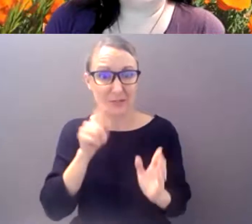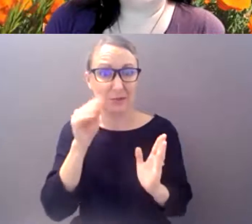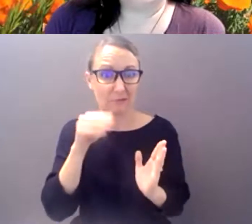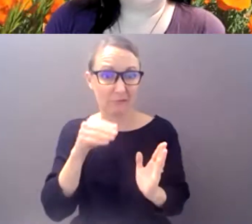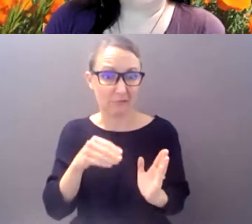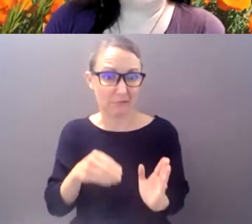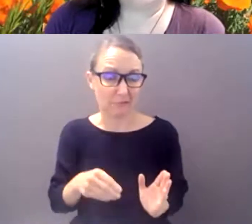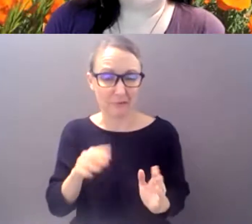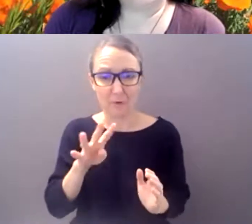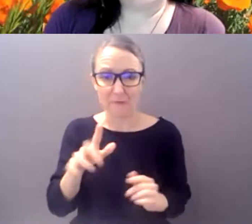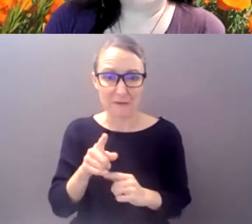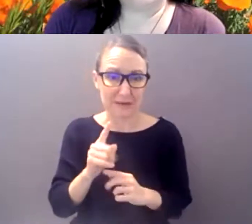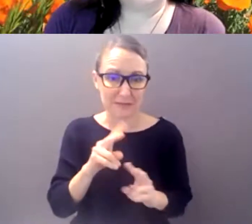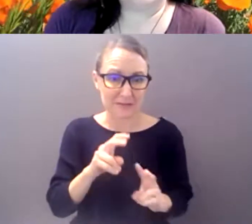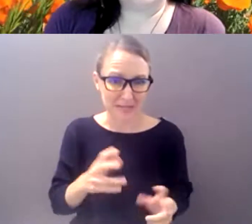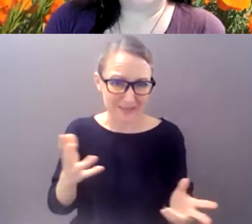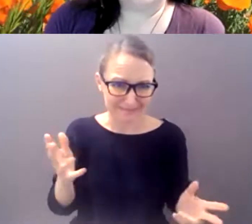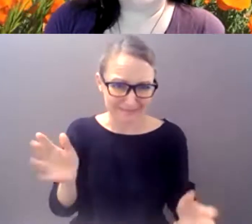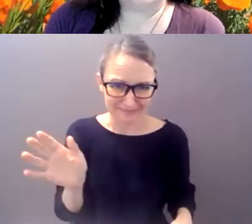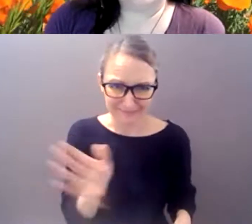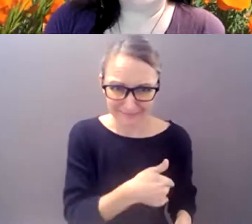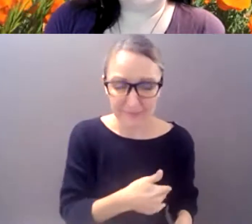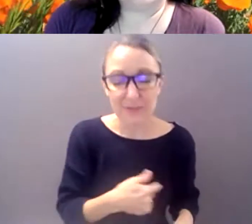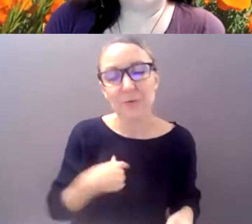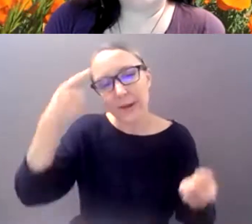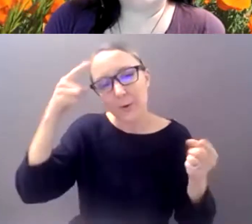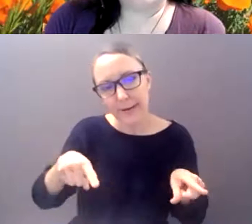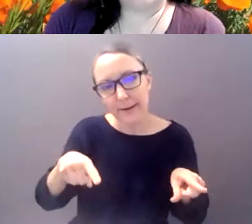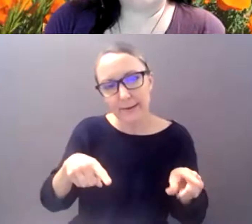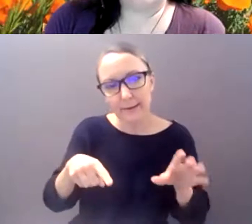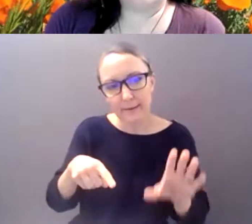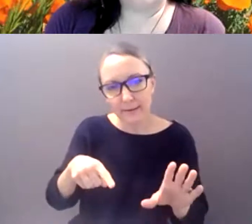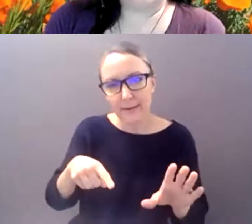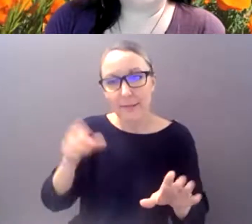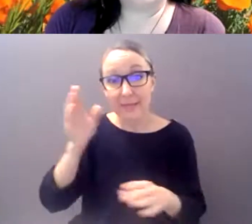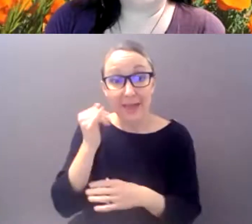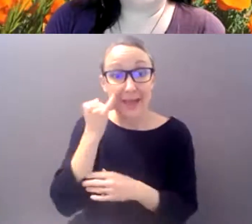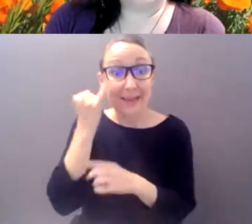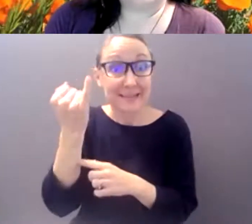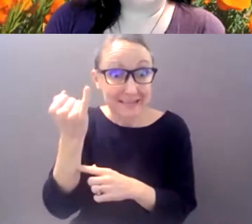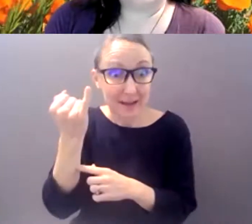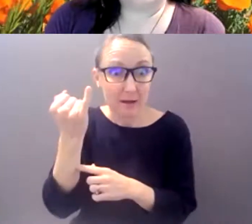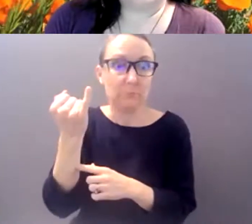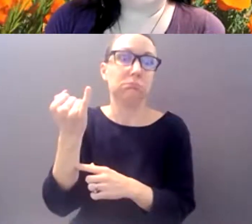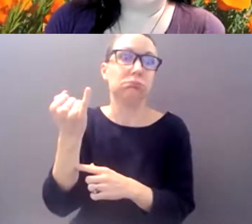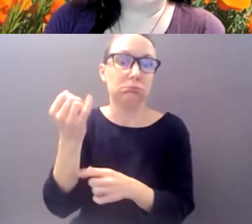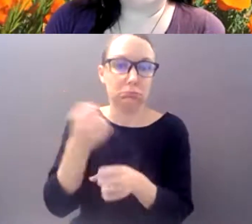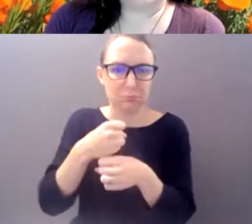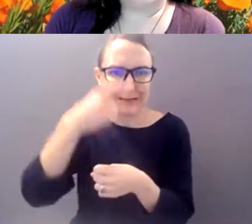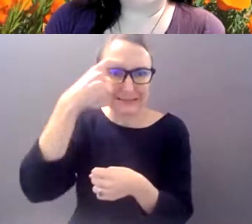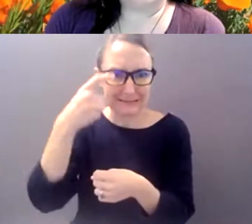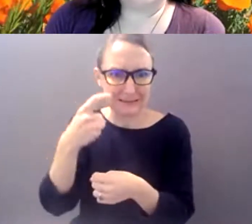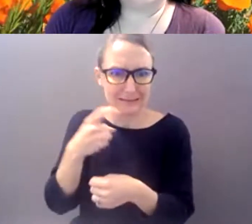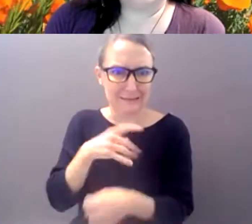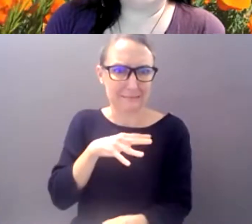minutes worth of assessment. So I would agree, it's one of those conceptual things that makes sense. The